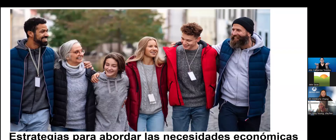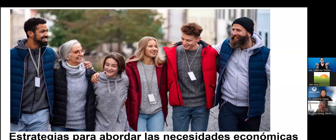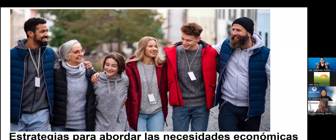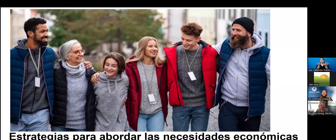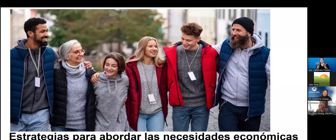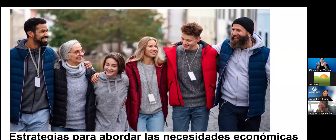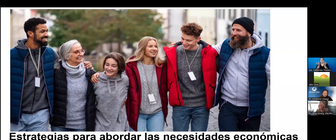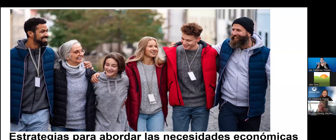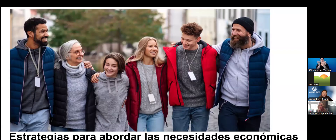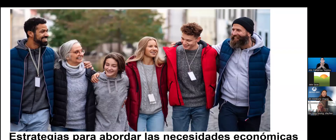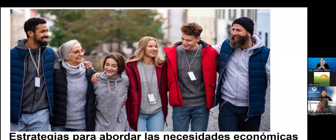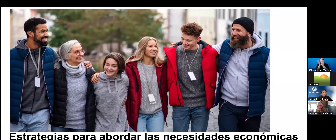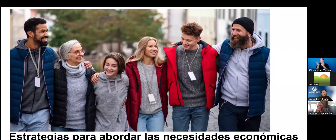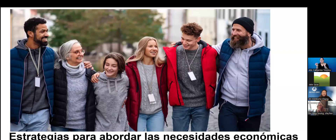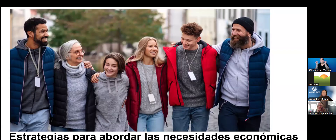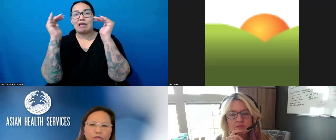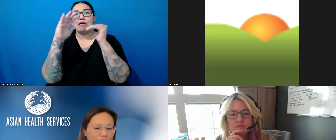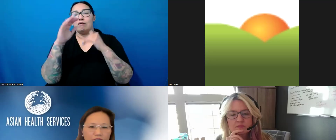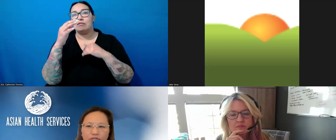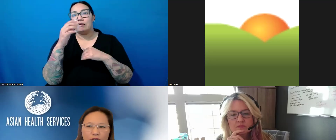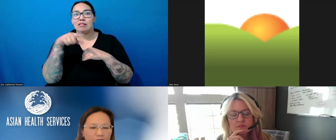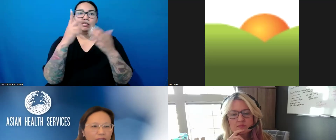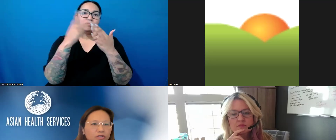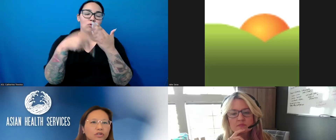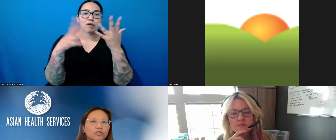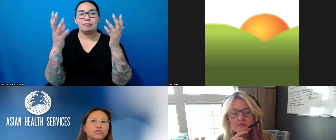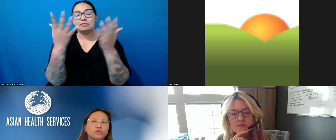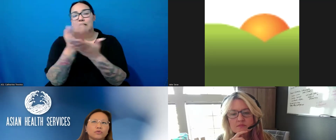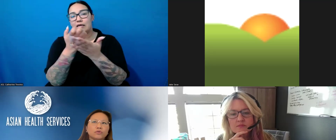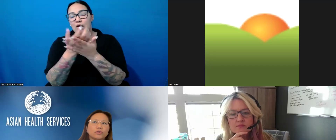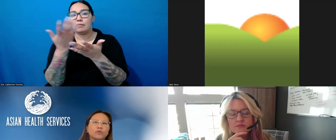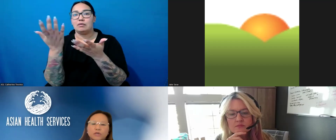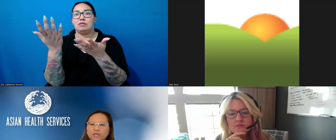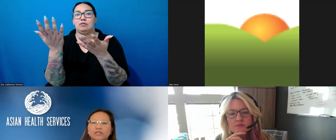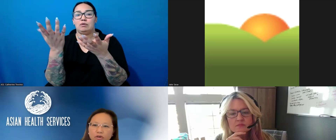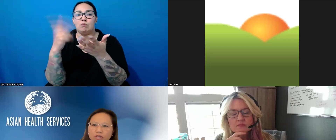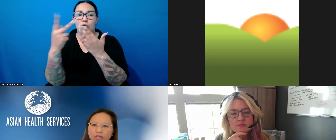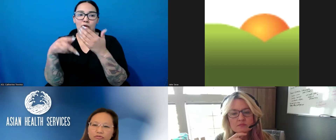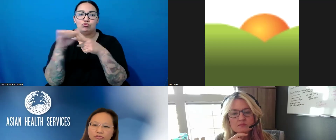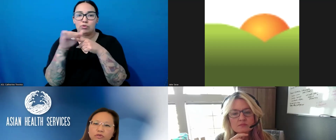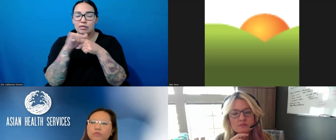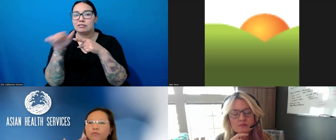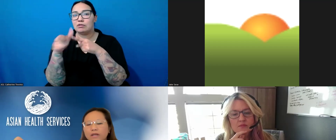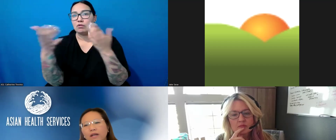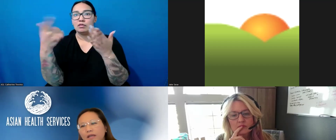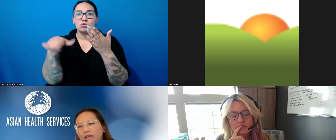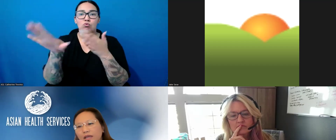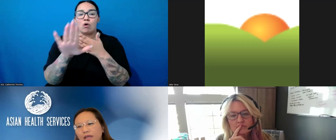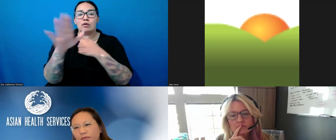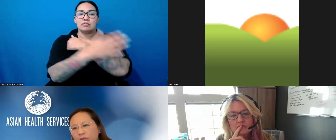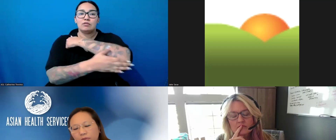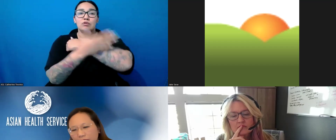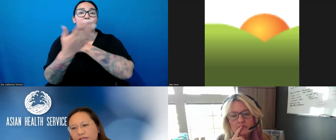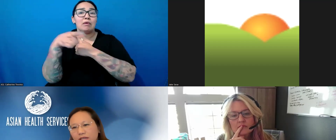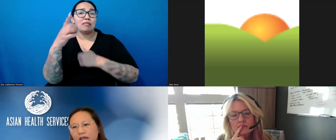programs and economic opportunities and trainings to communities across the country who may not